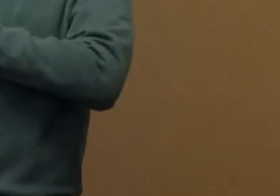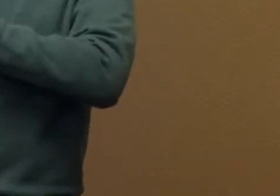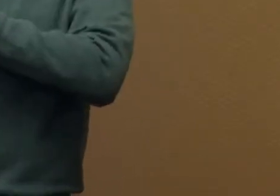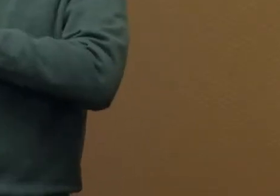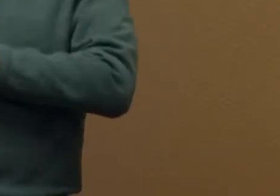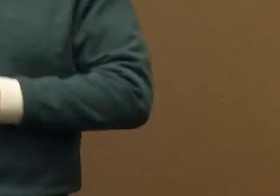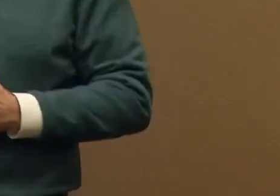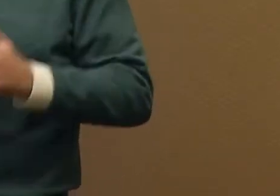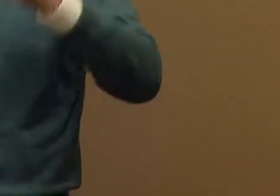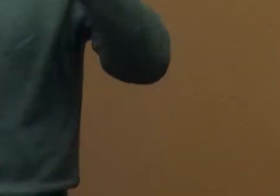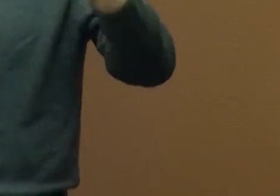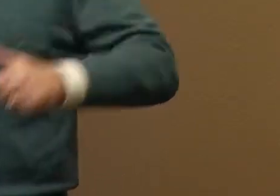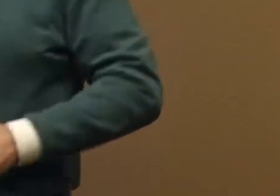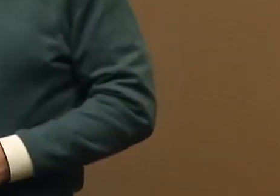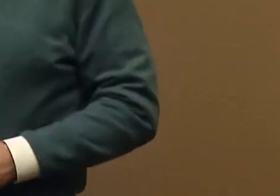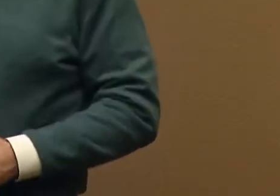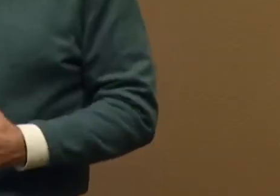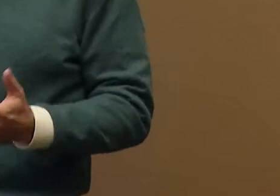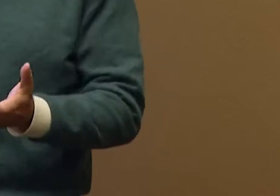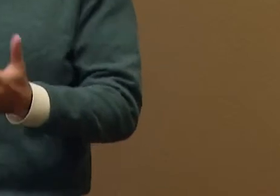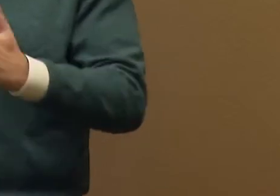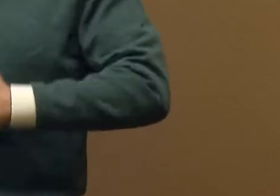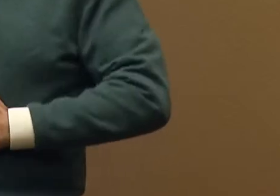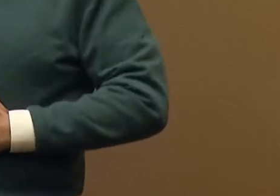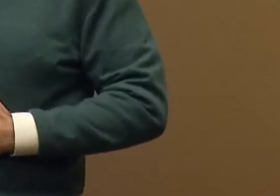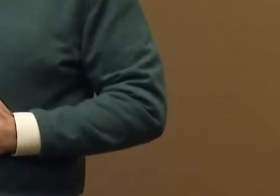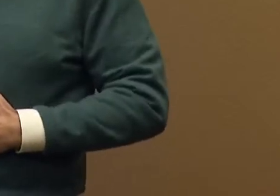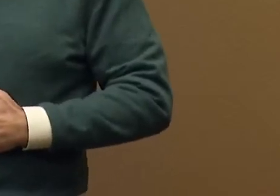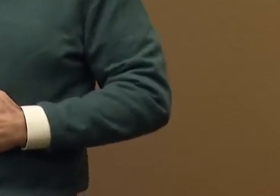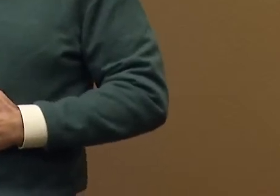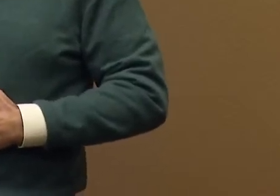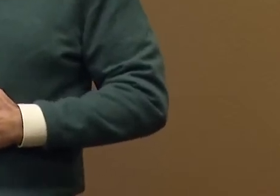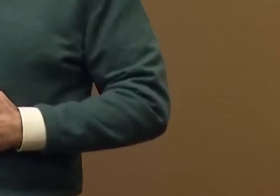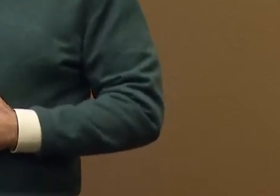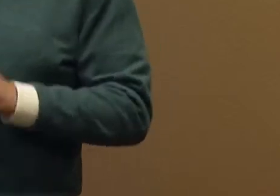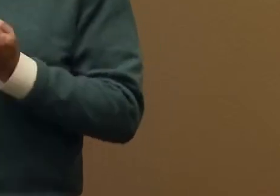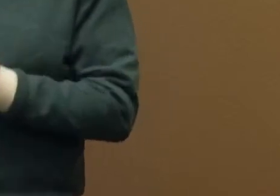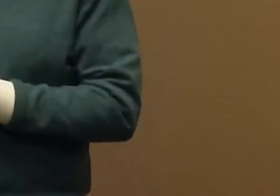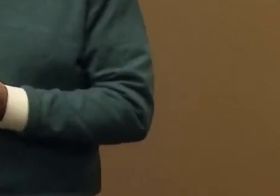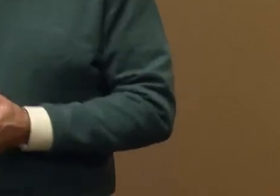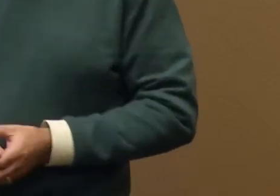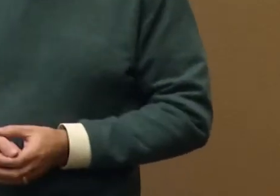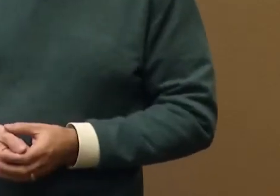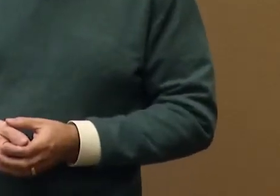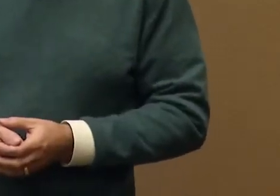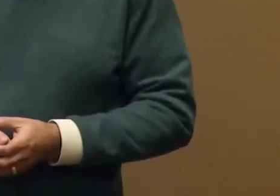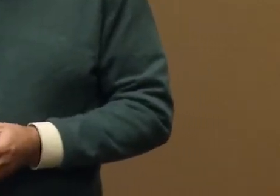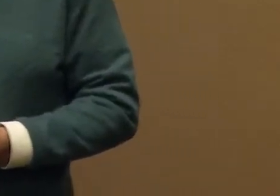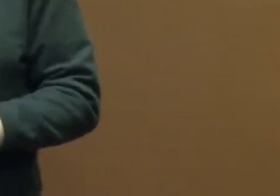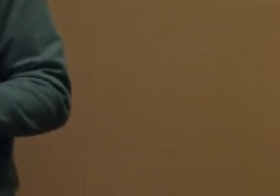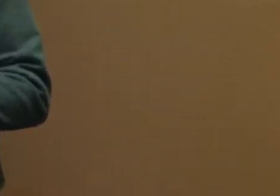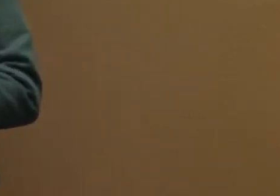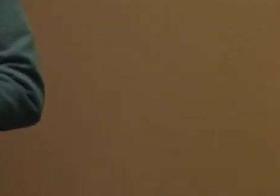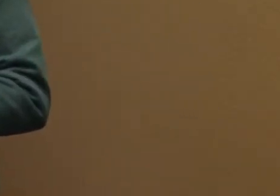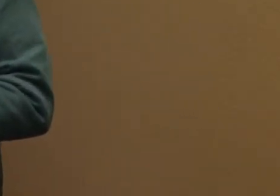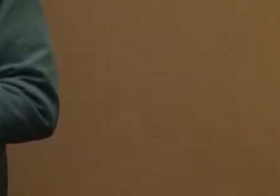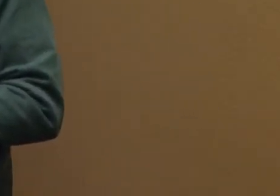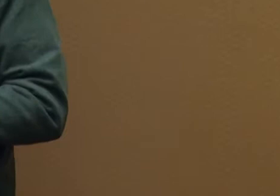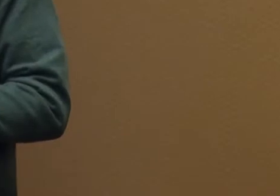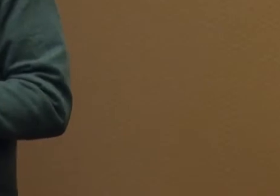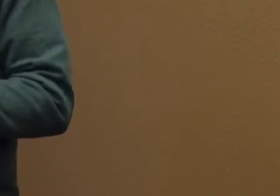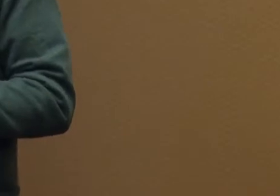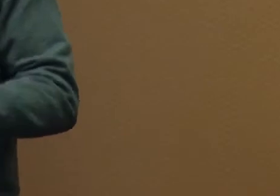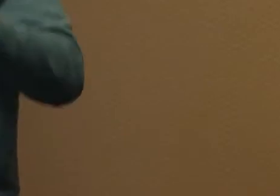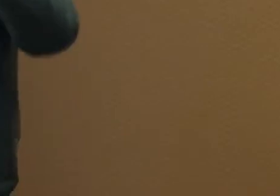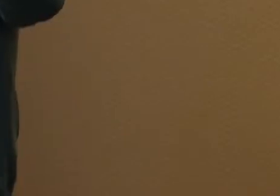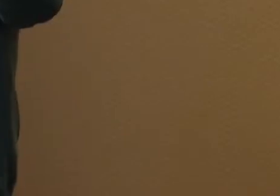if we need to have interruptions, we'll go ahead and do that. Among the three of us, we'll be a good team today,